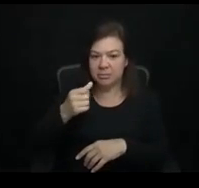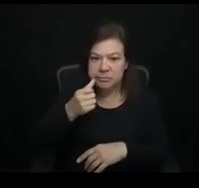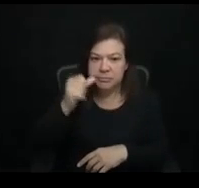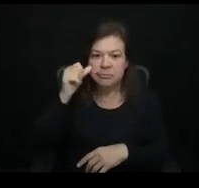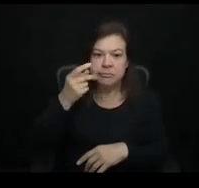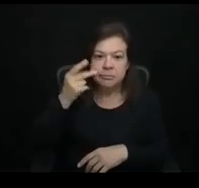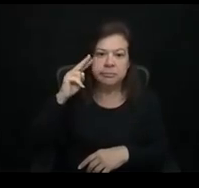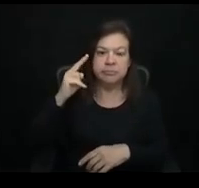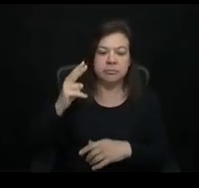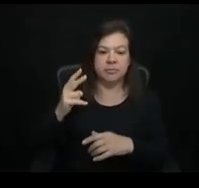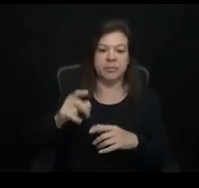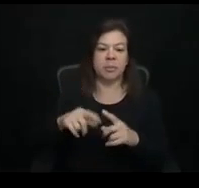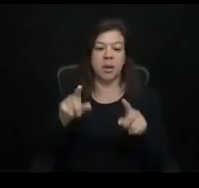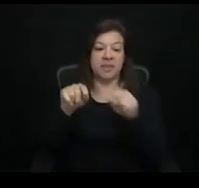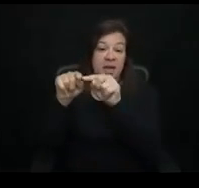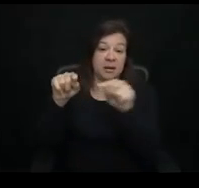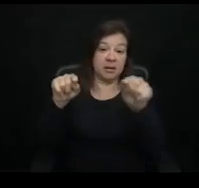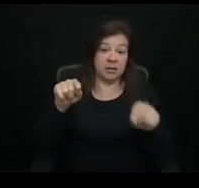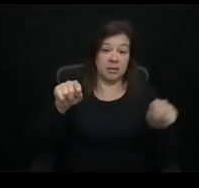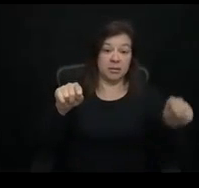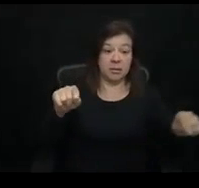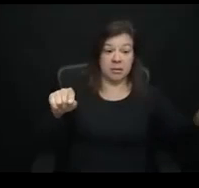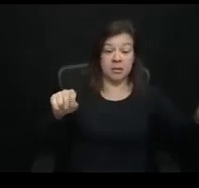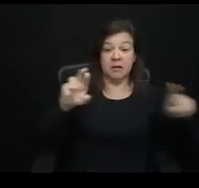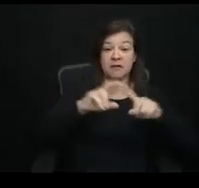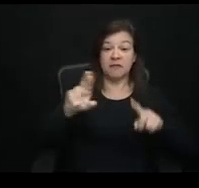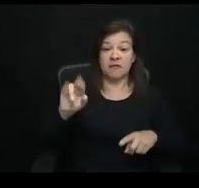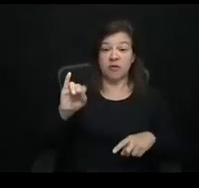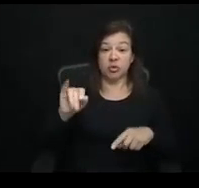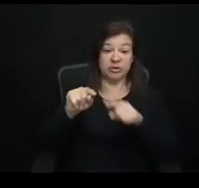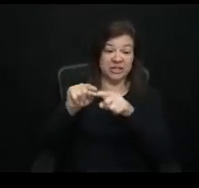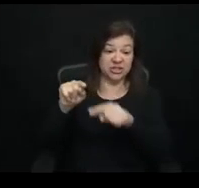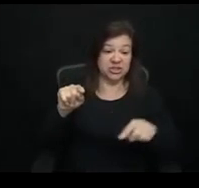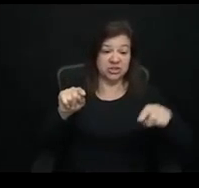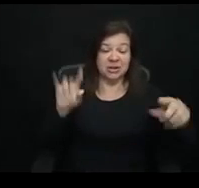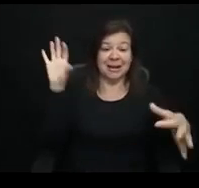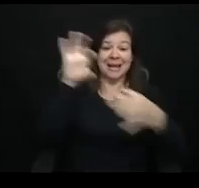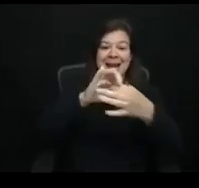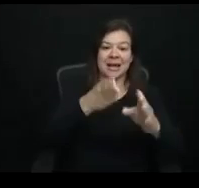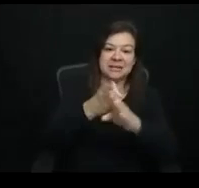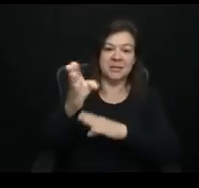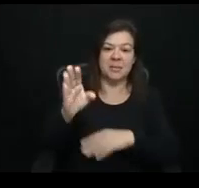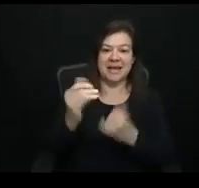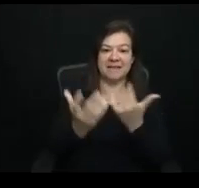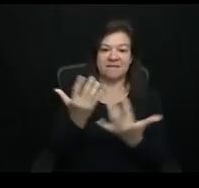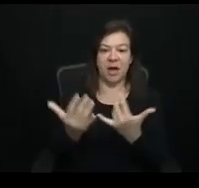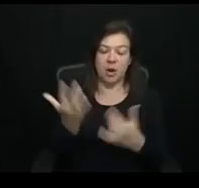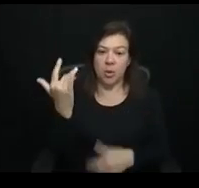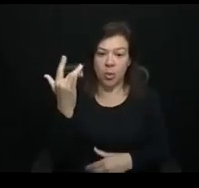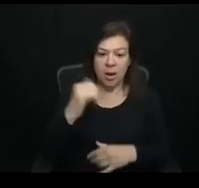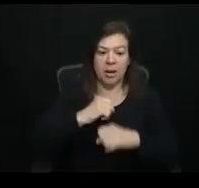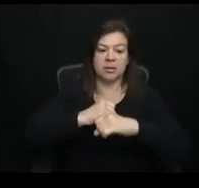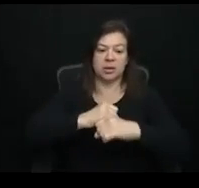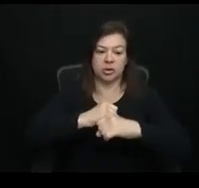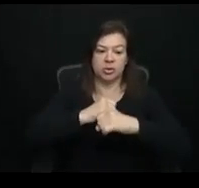off this ridge right here, brought it down, connected back over to the main fire here because we're trying to protect